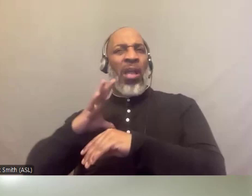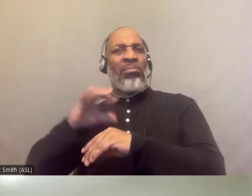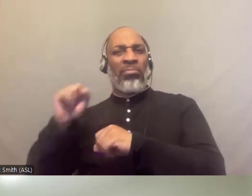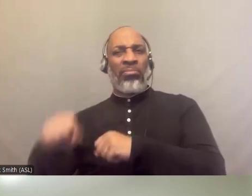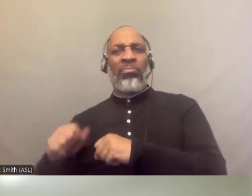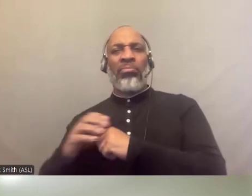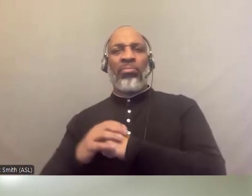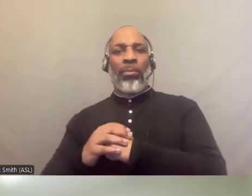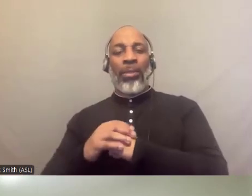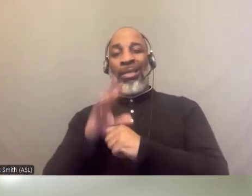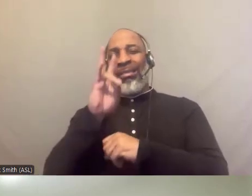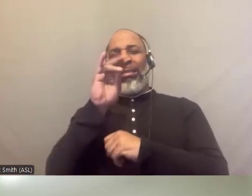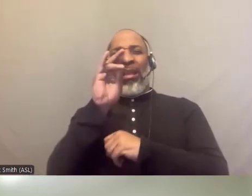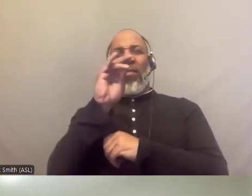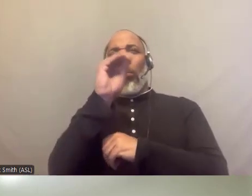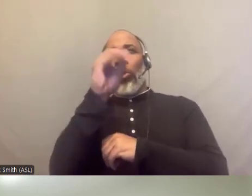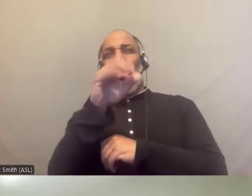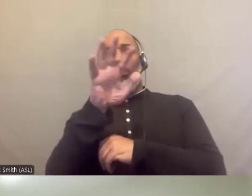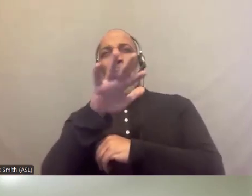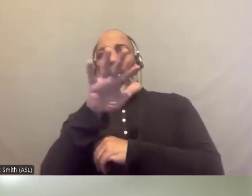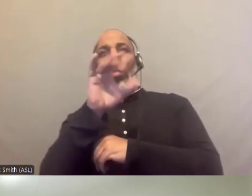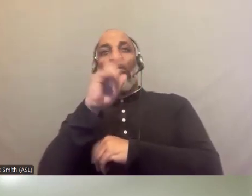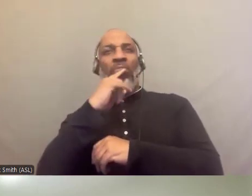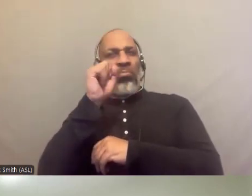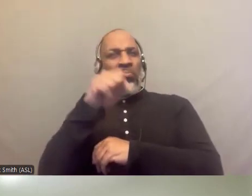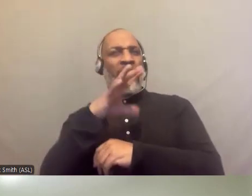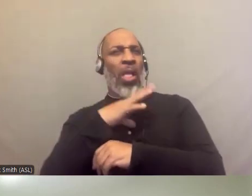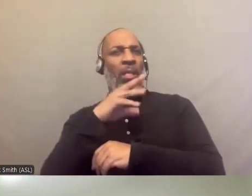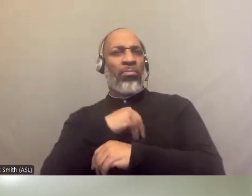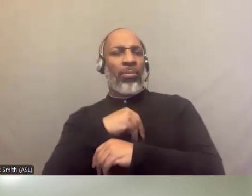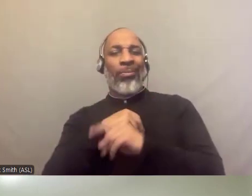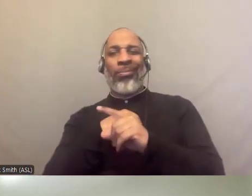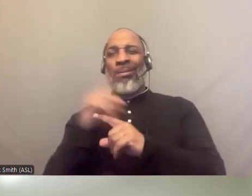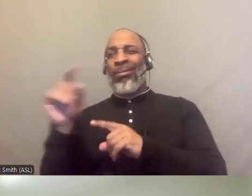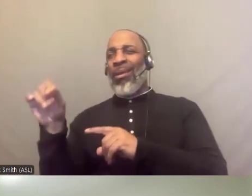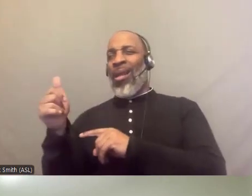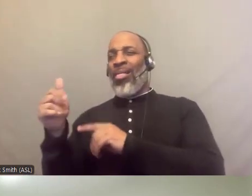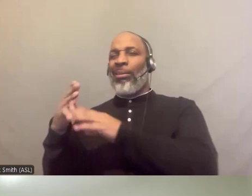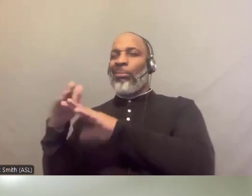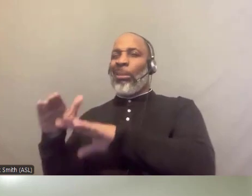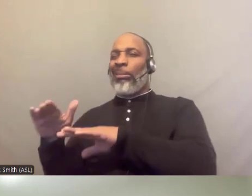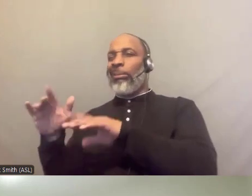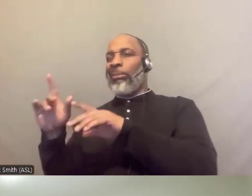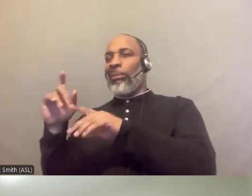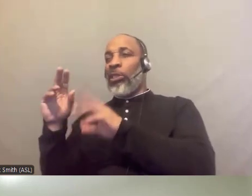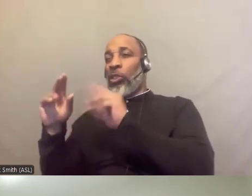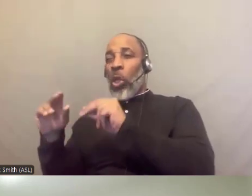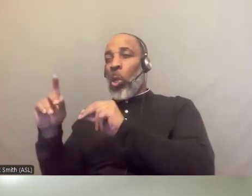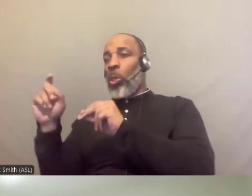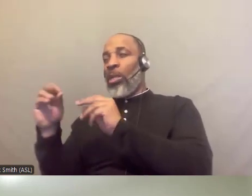about 70% or so. The rest are split between no and need more information.